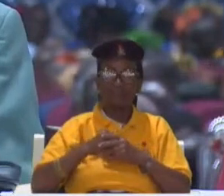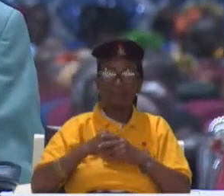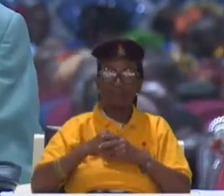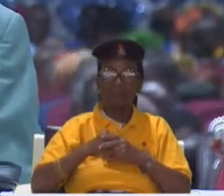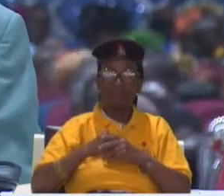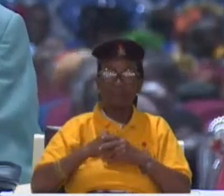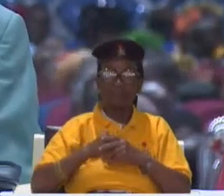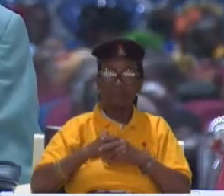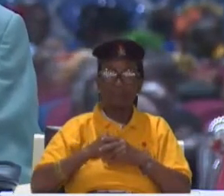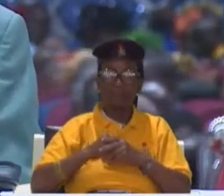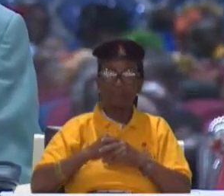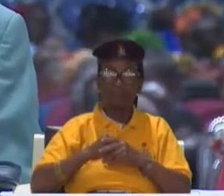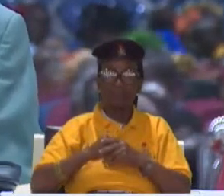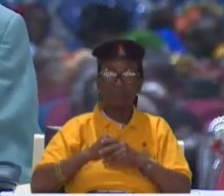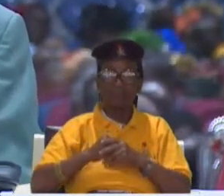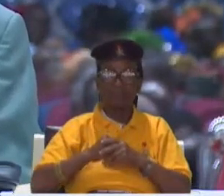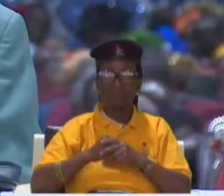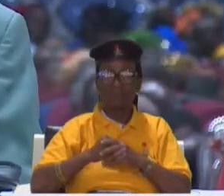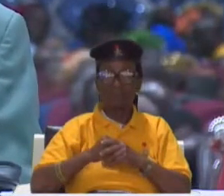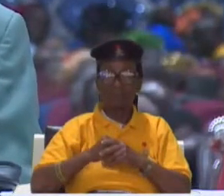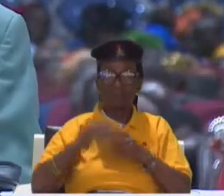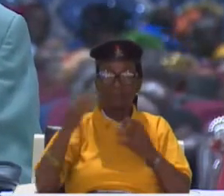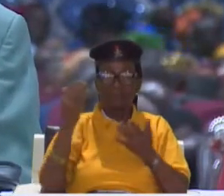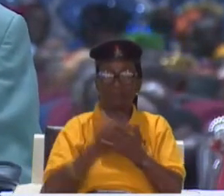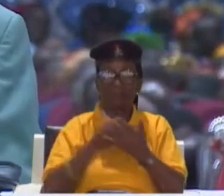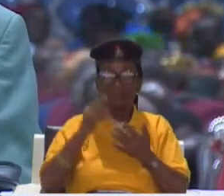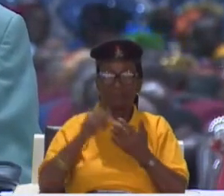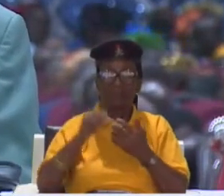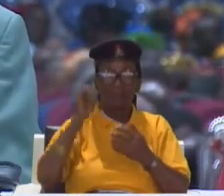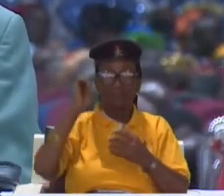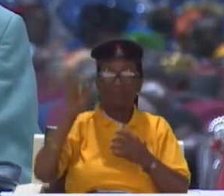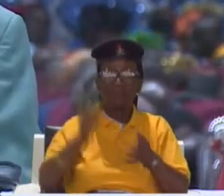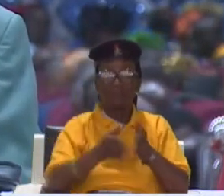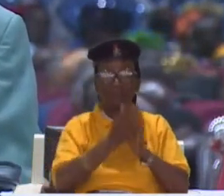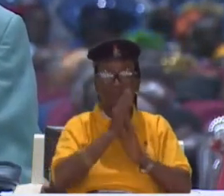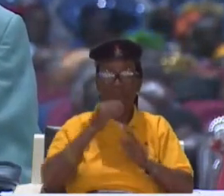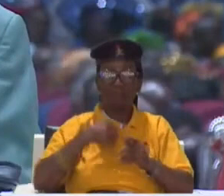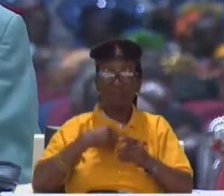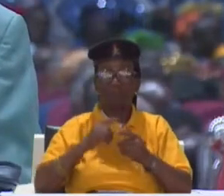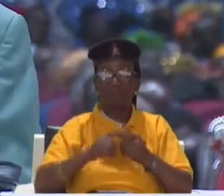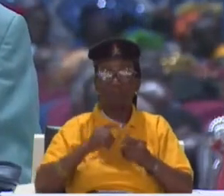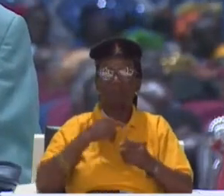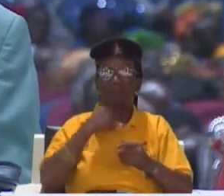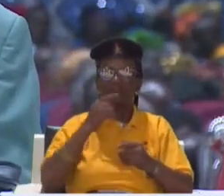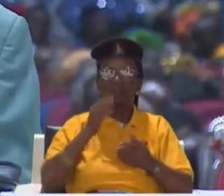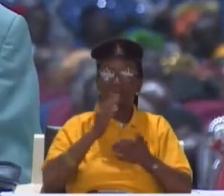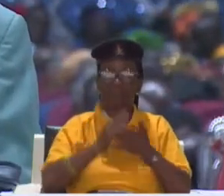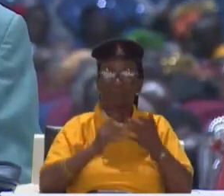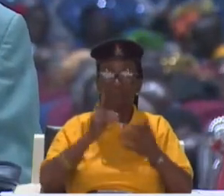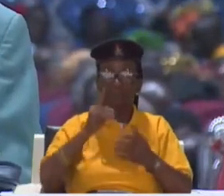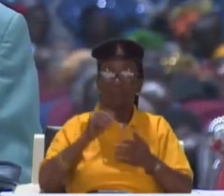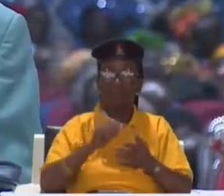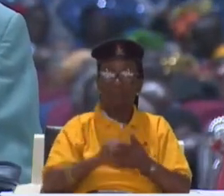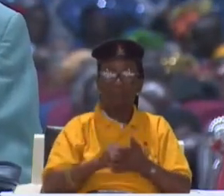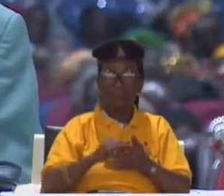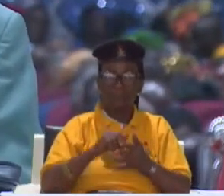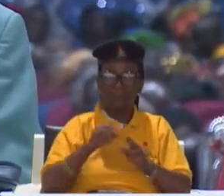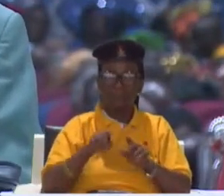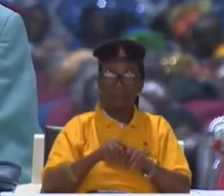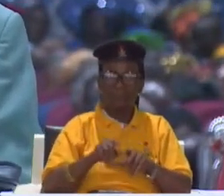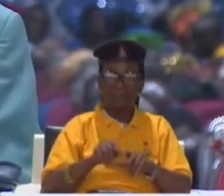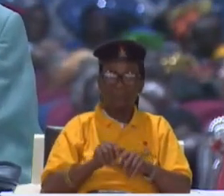For example, he asked me to tell someone that as far as you are